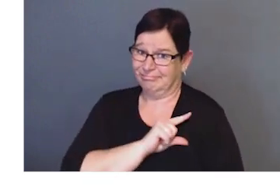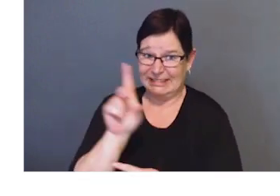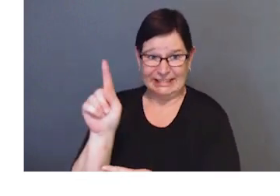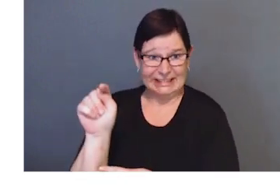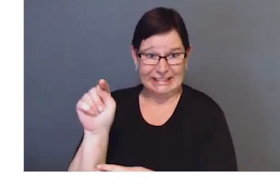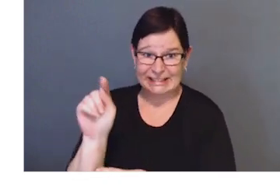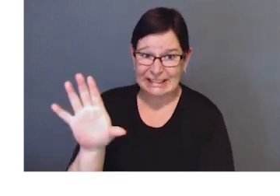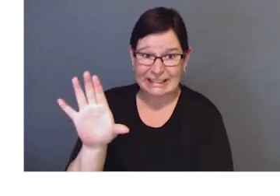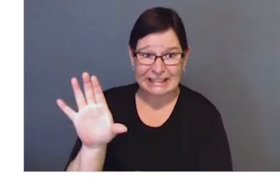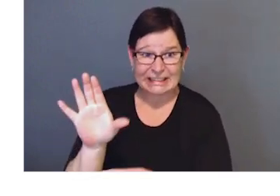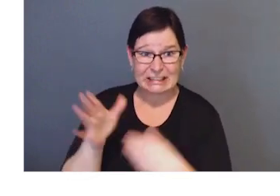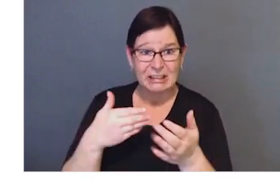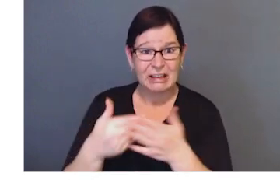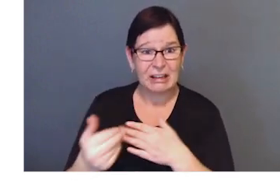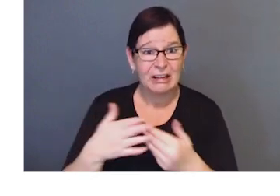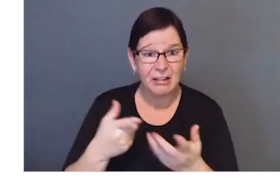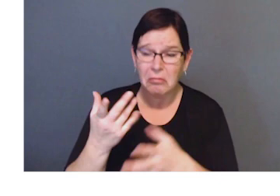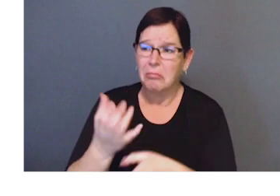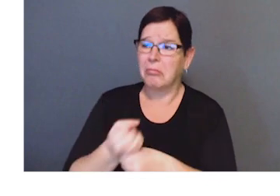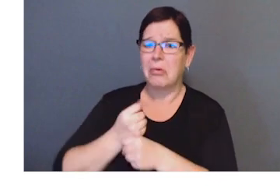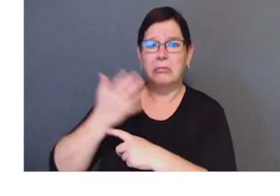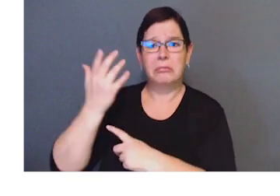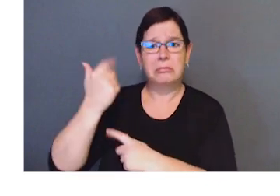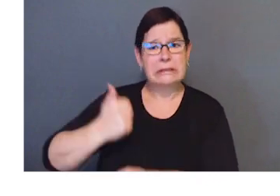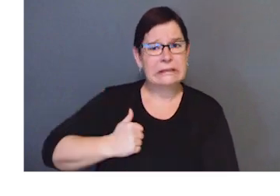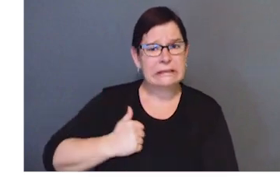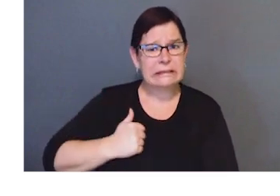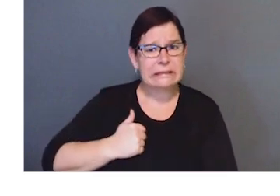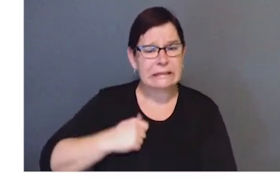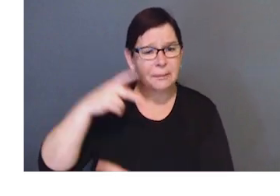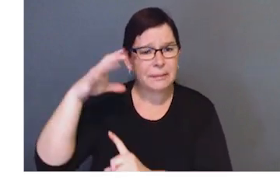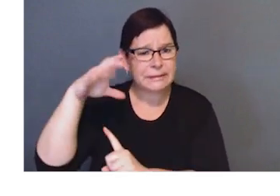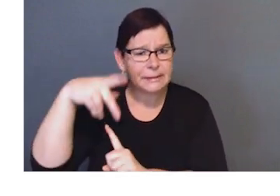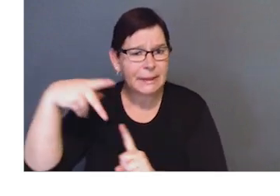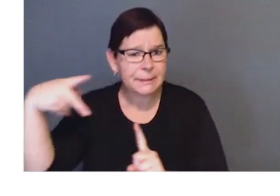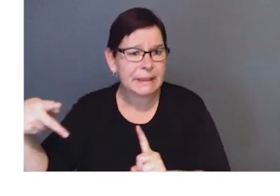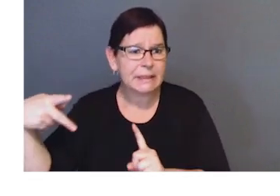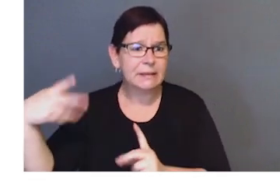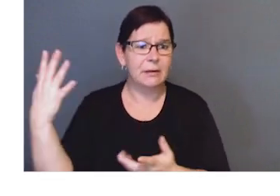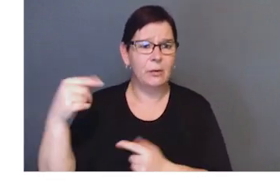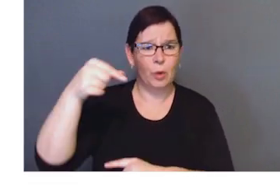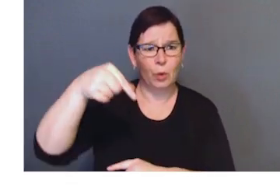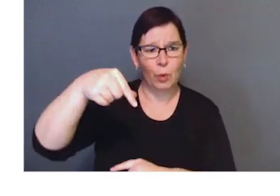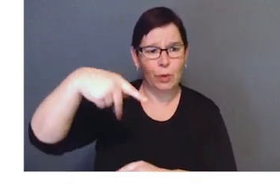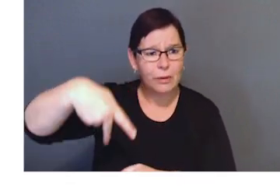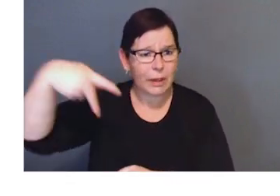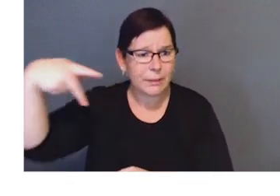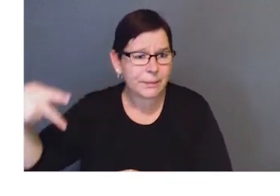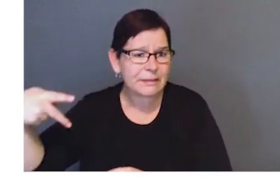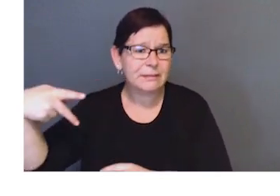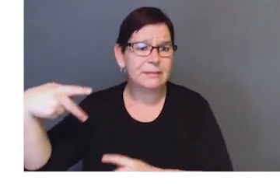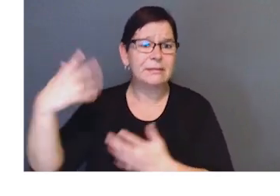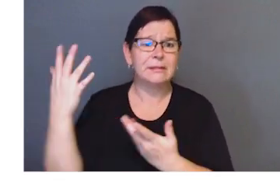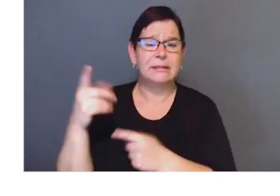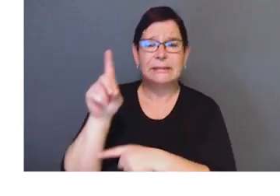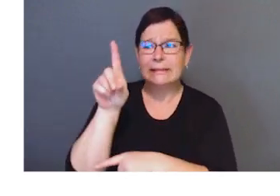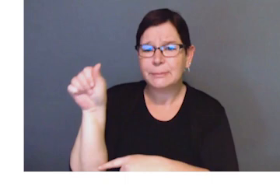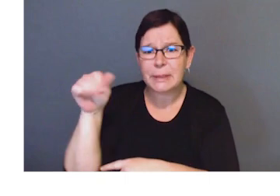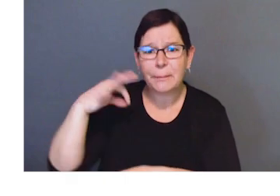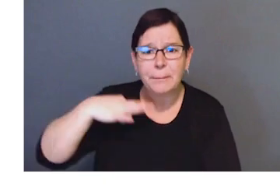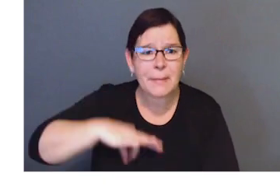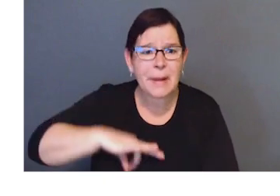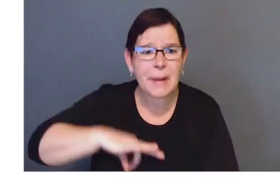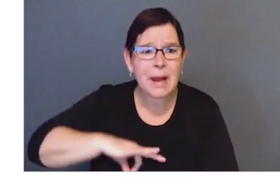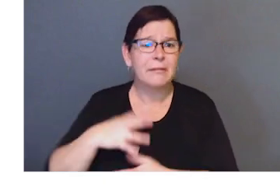Quebec Pension Plan disability benefits, workers' compensation benefits, or other types